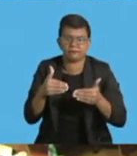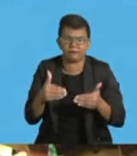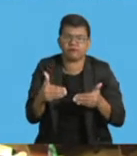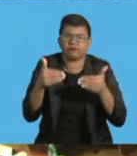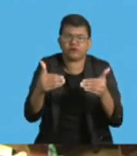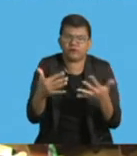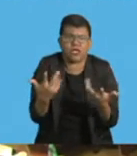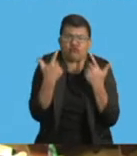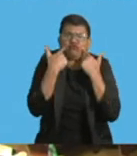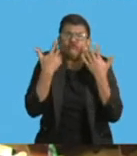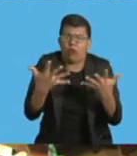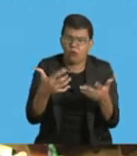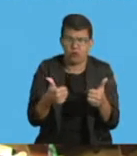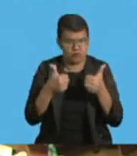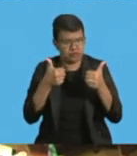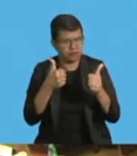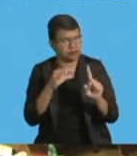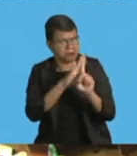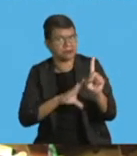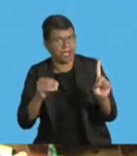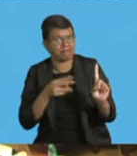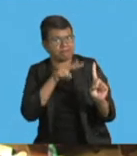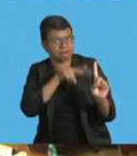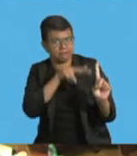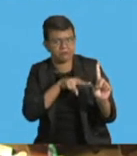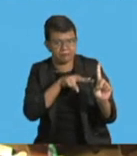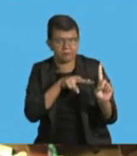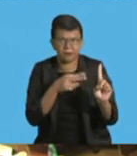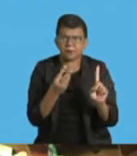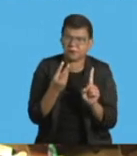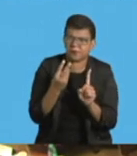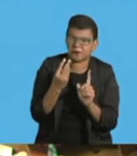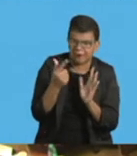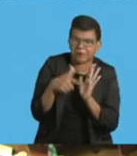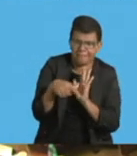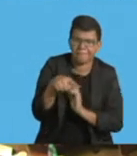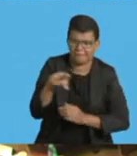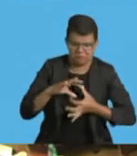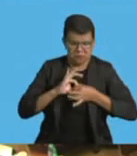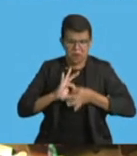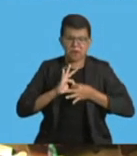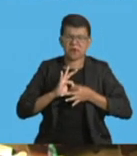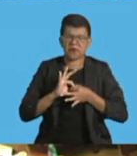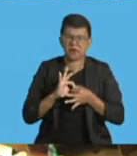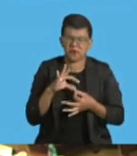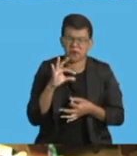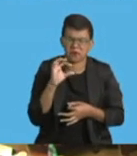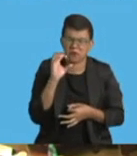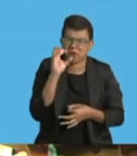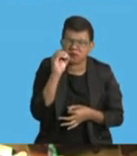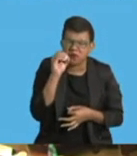ambition, even though our own emissions amount to a tiny 0.04% of the world's